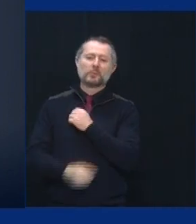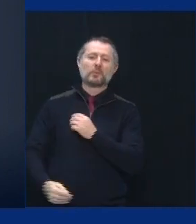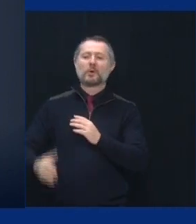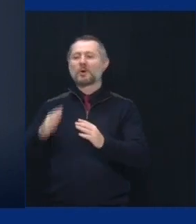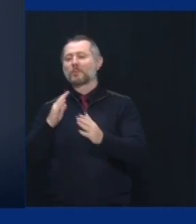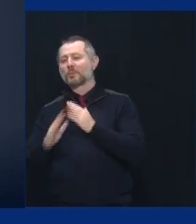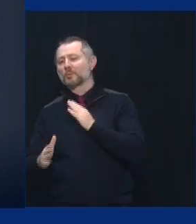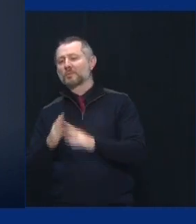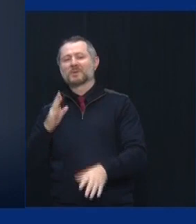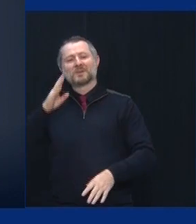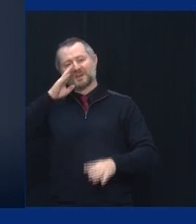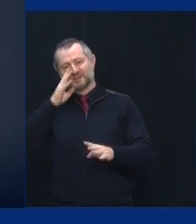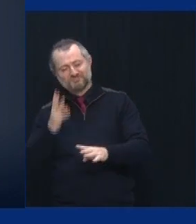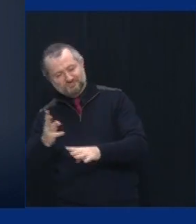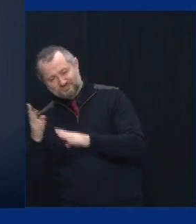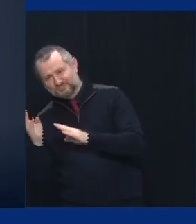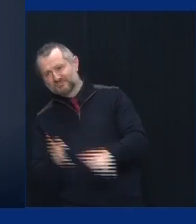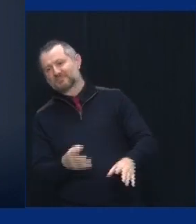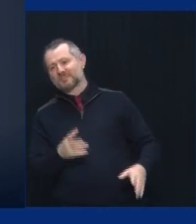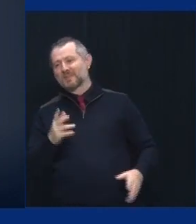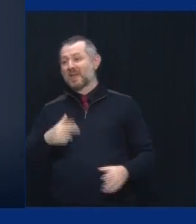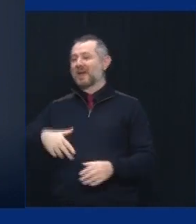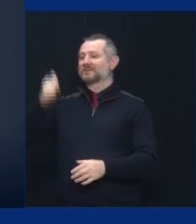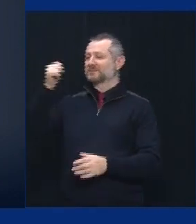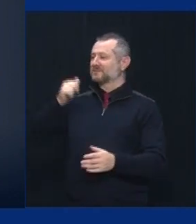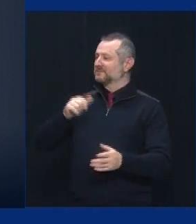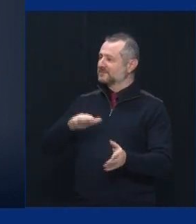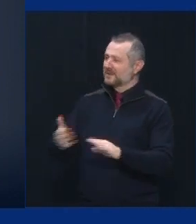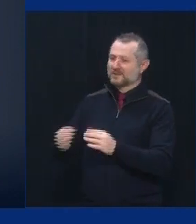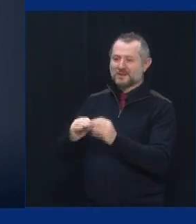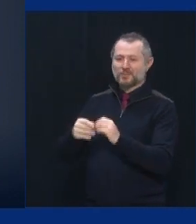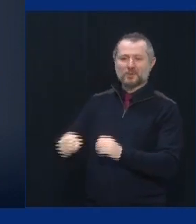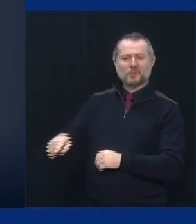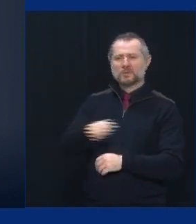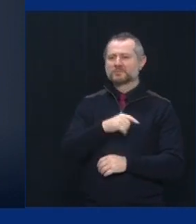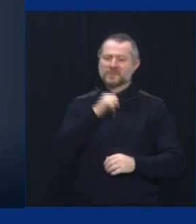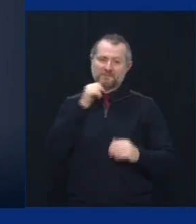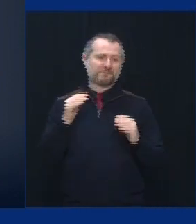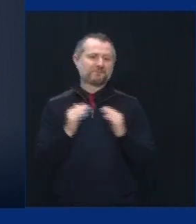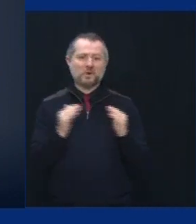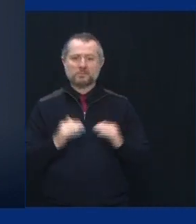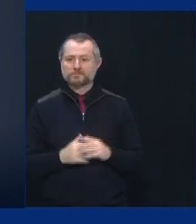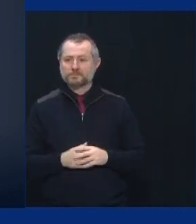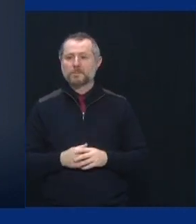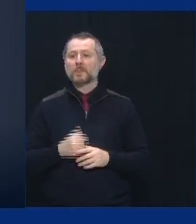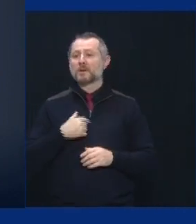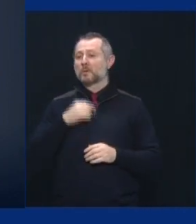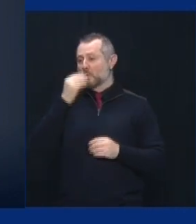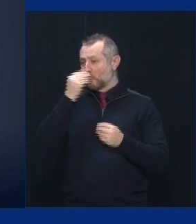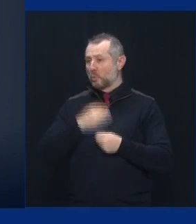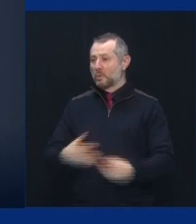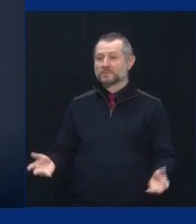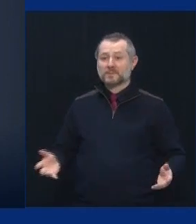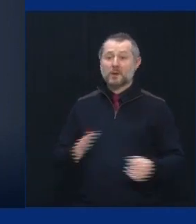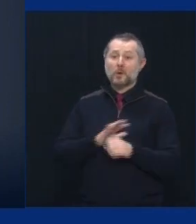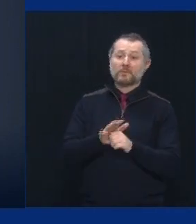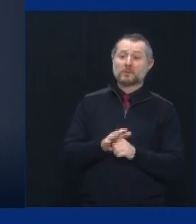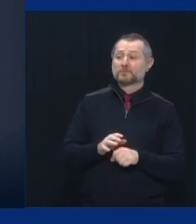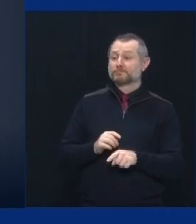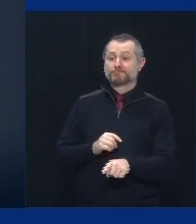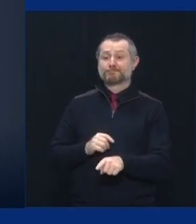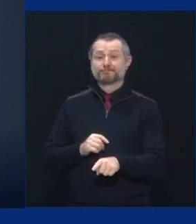left behind with higher death rates, higher infection rates. COVID doesn't discriminate, neither should the United States of